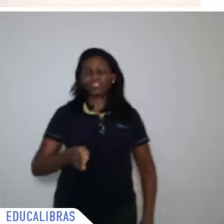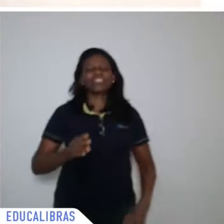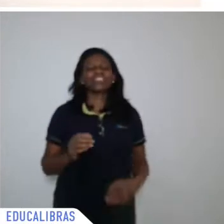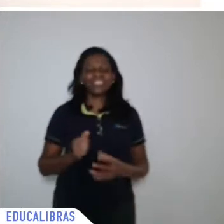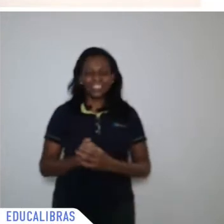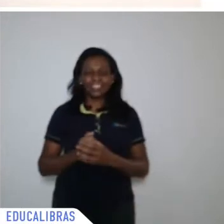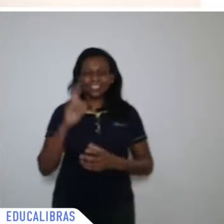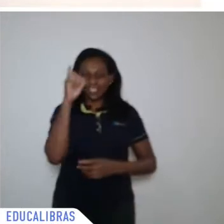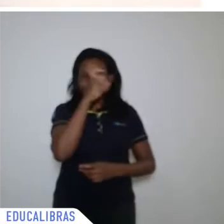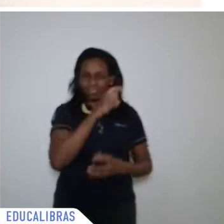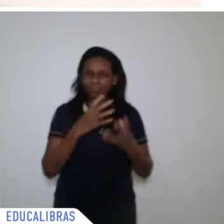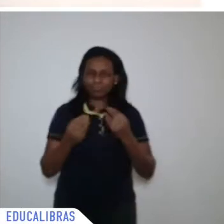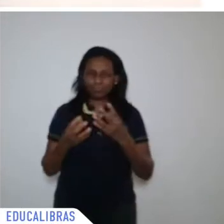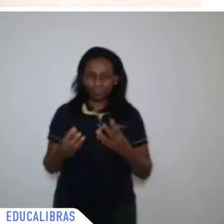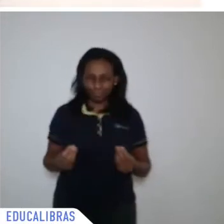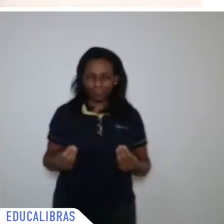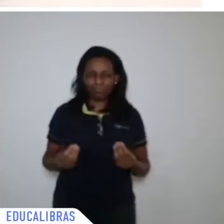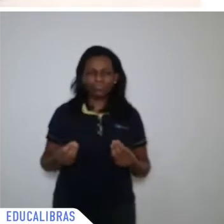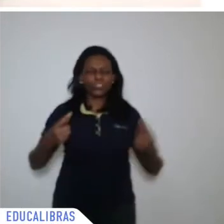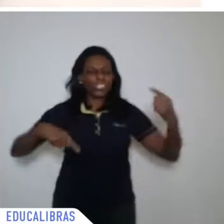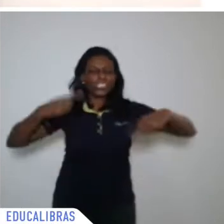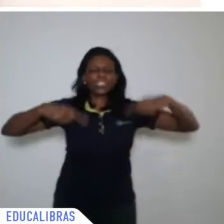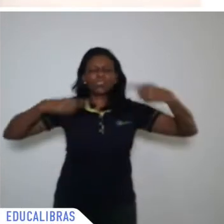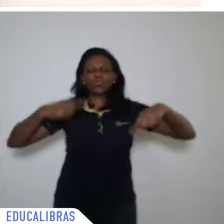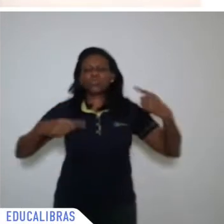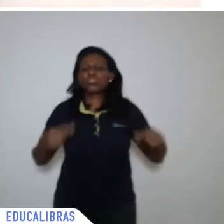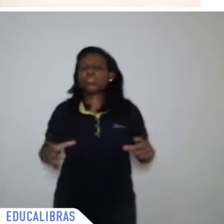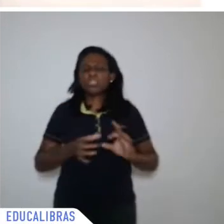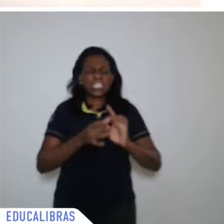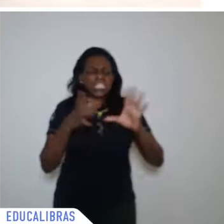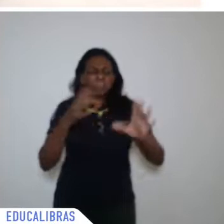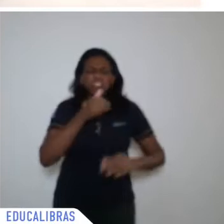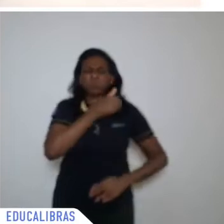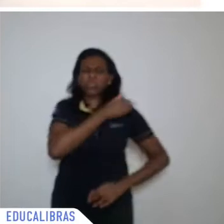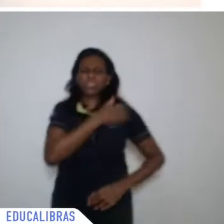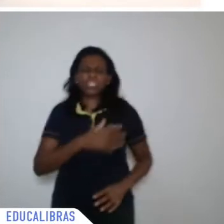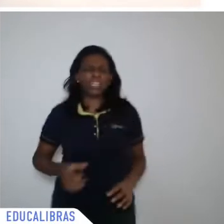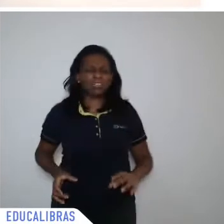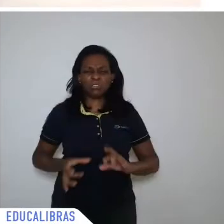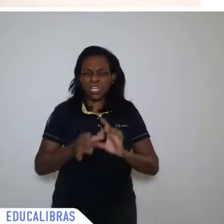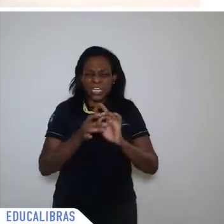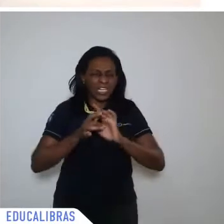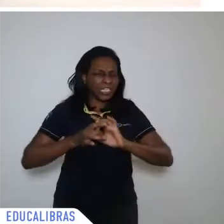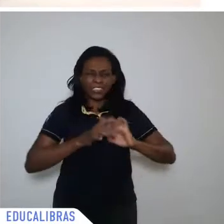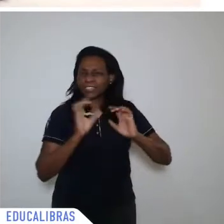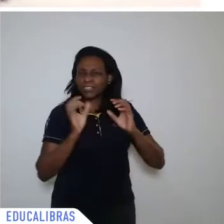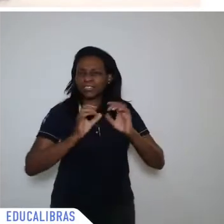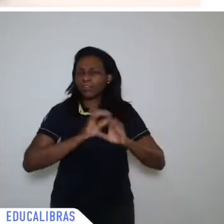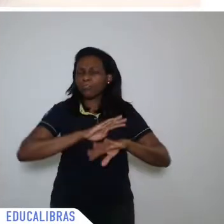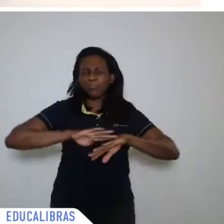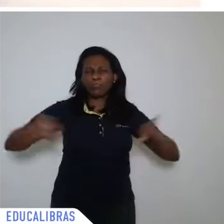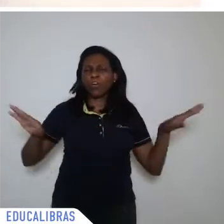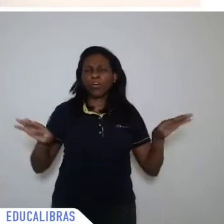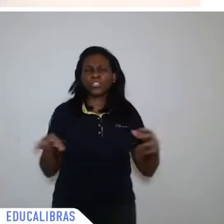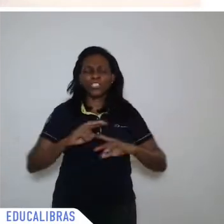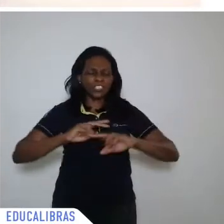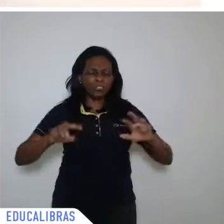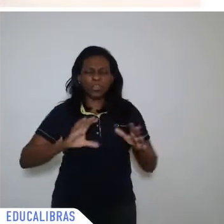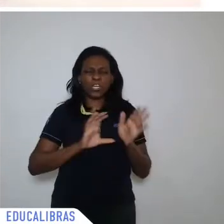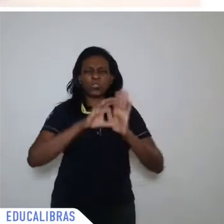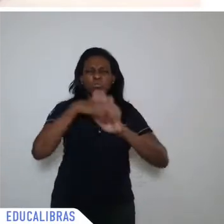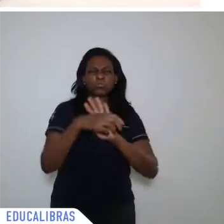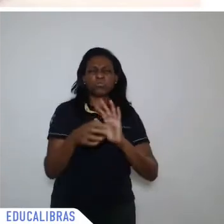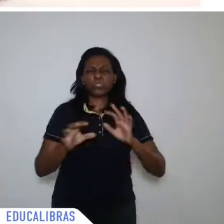because of that, we have still many difficulties in debating this matter